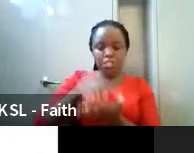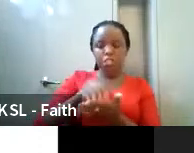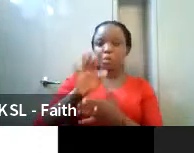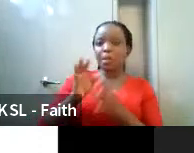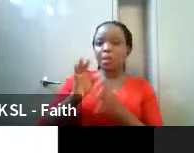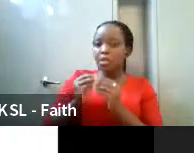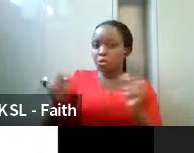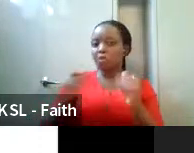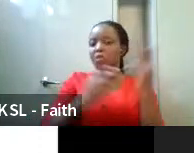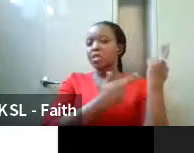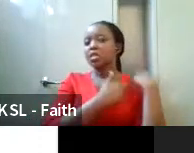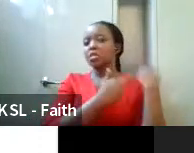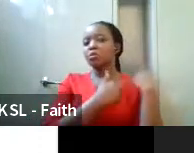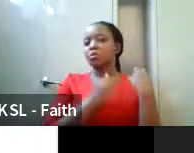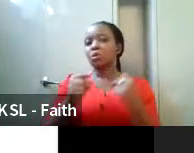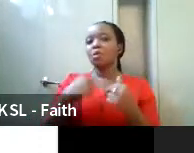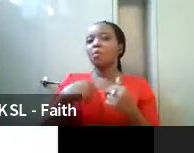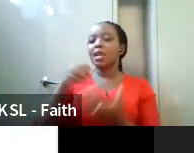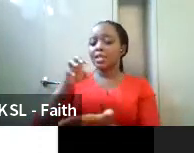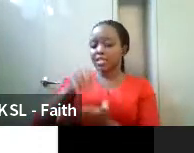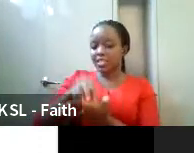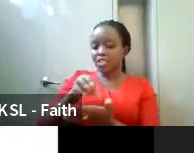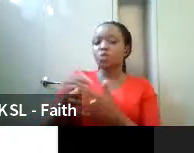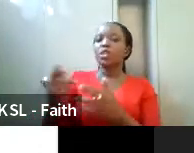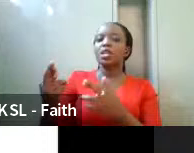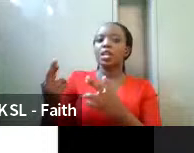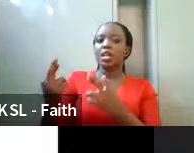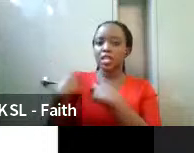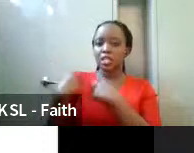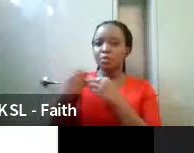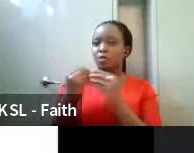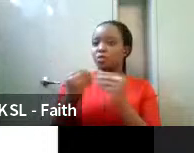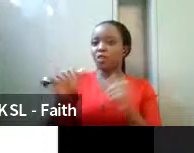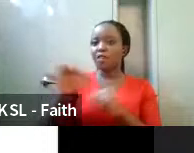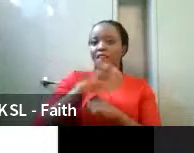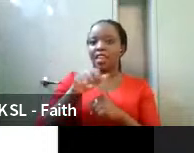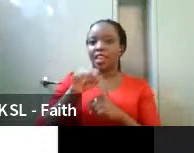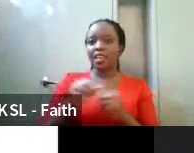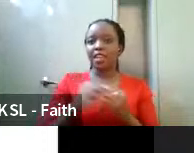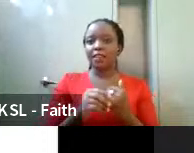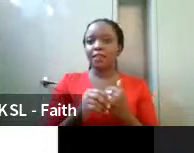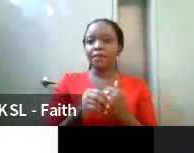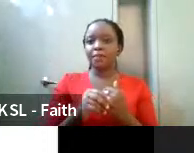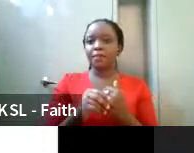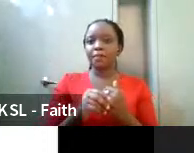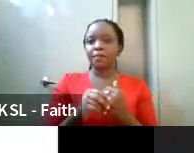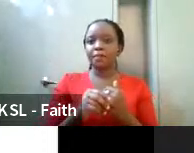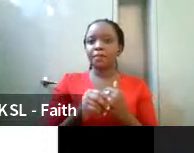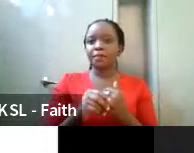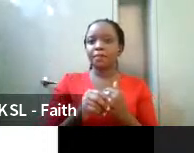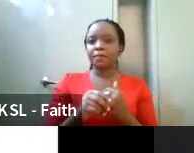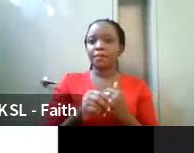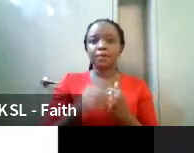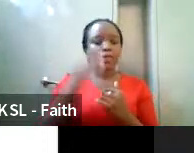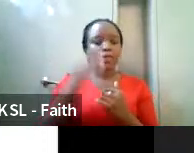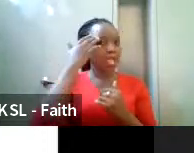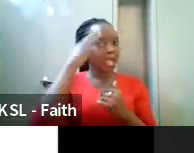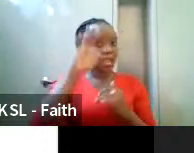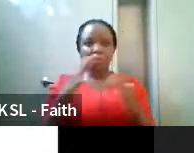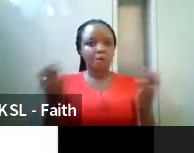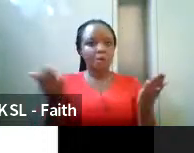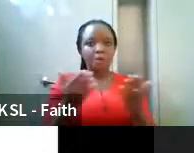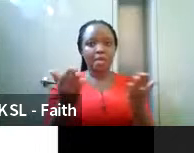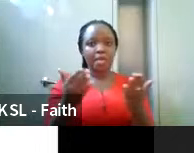think my station is the one now, I don't know, are dealing with that case. So I don't know where.